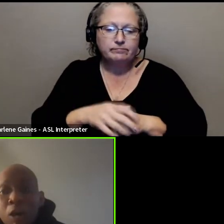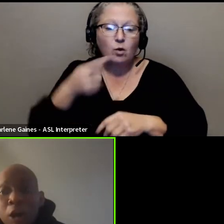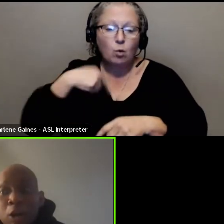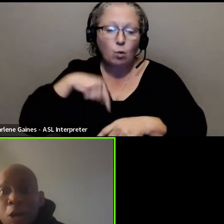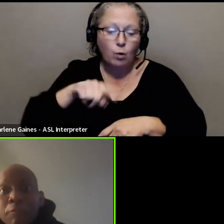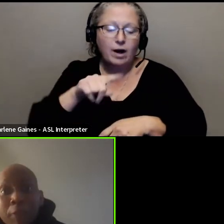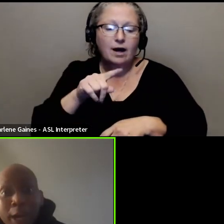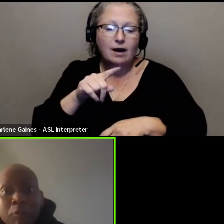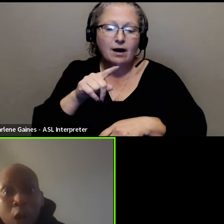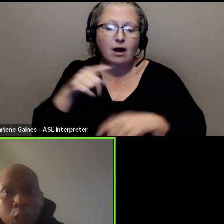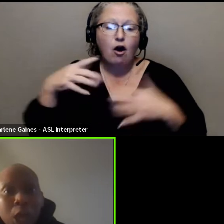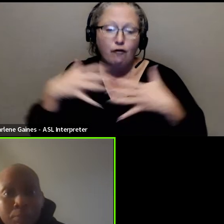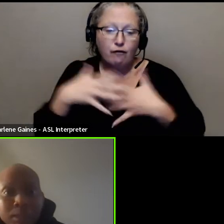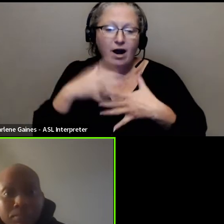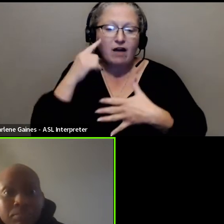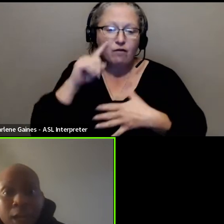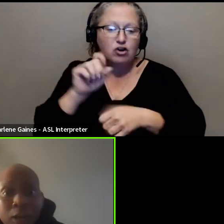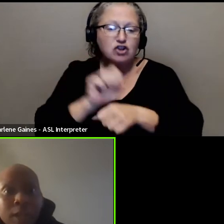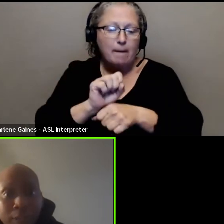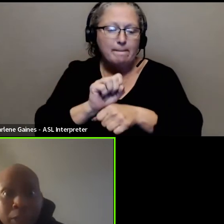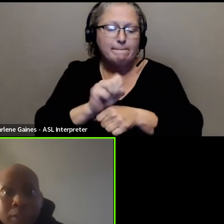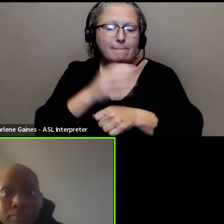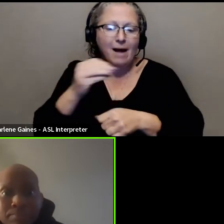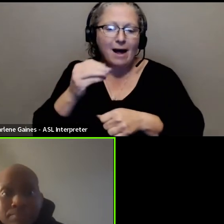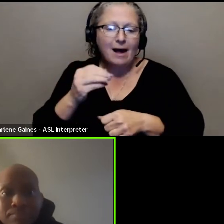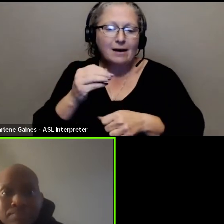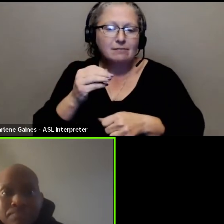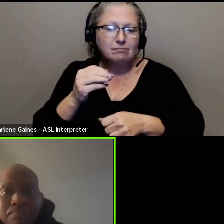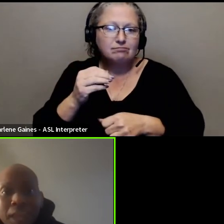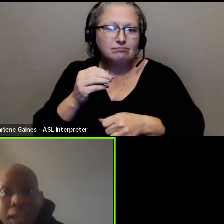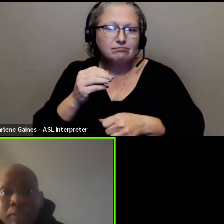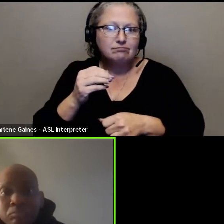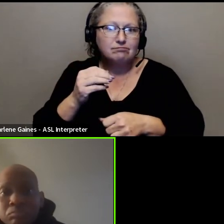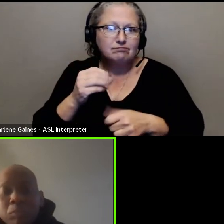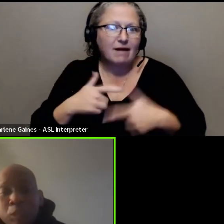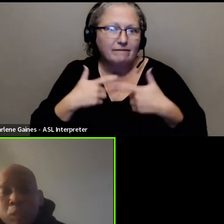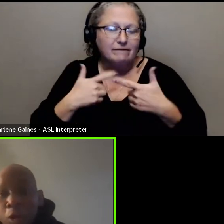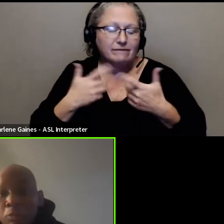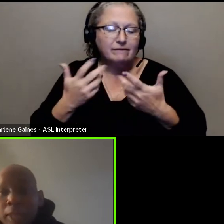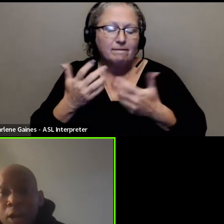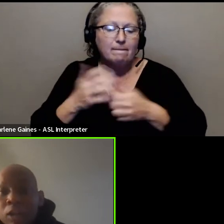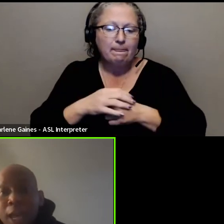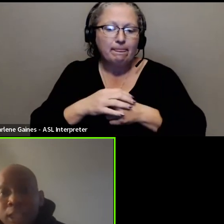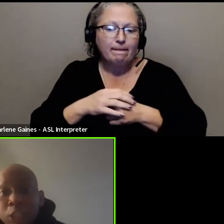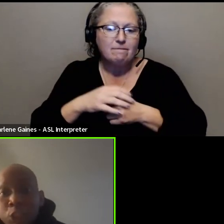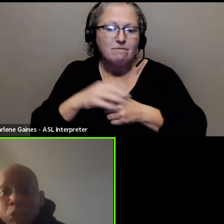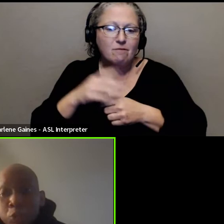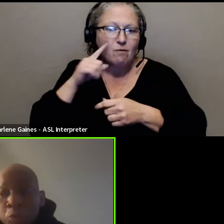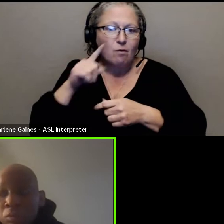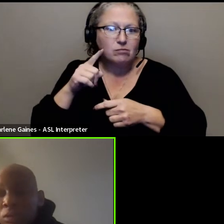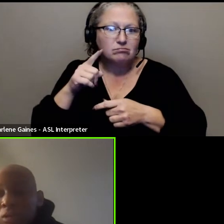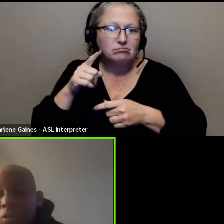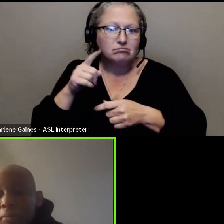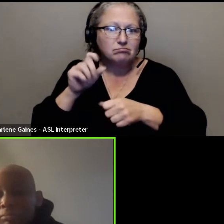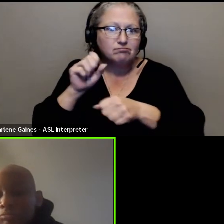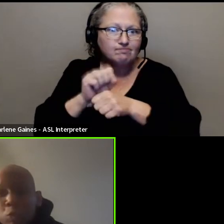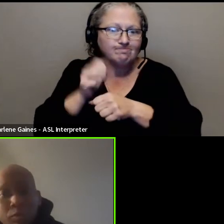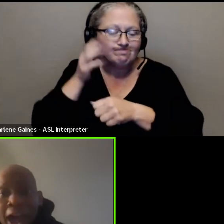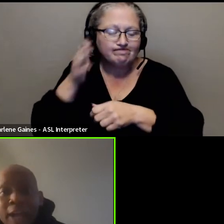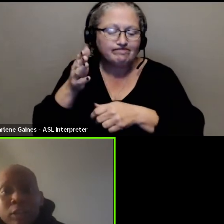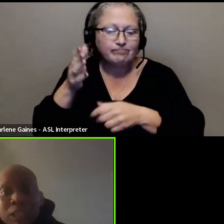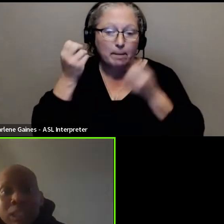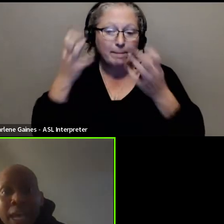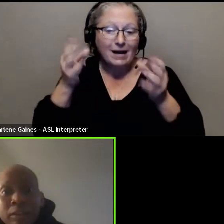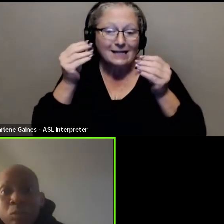We are afraid for our jobs and our livelihood. And so there are a lot of teachers who,